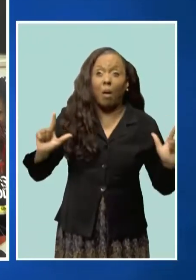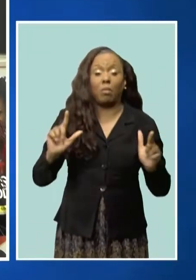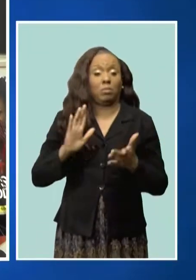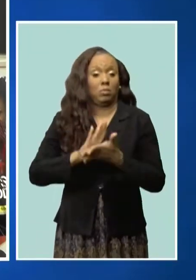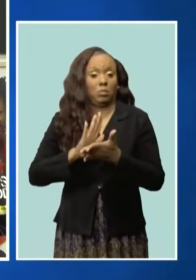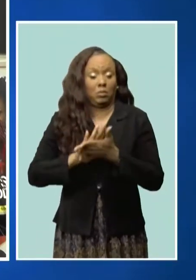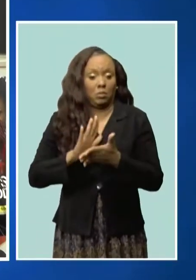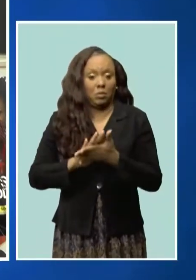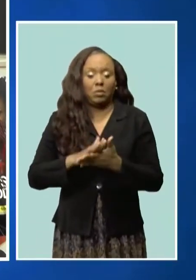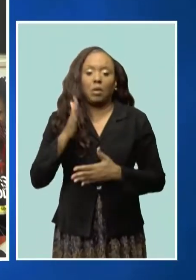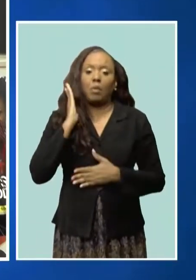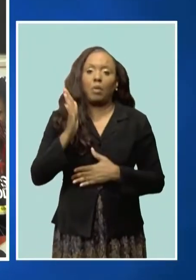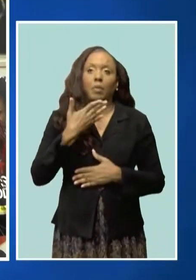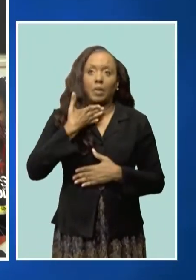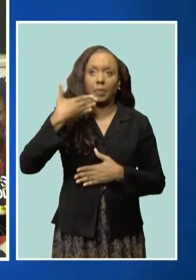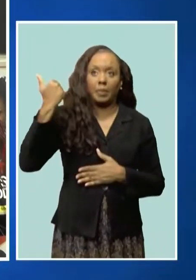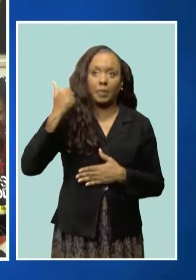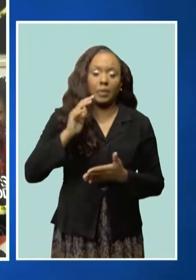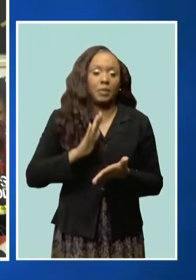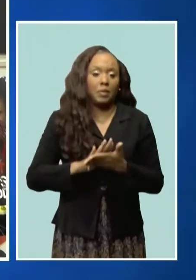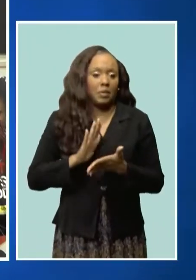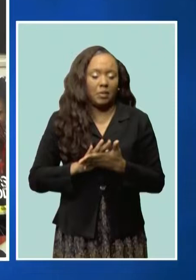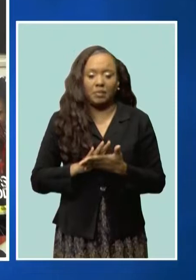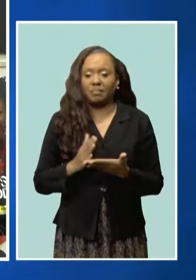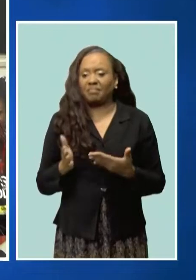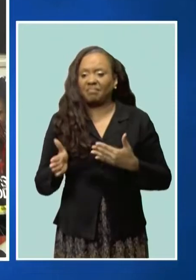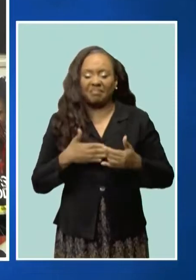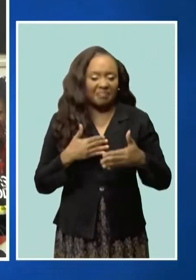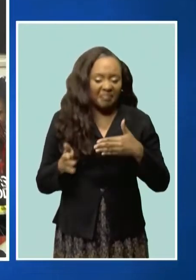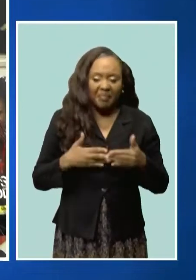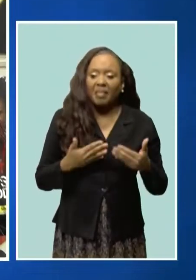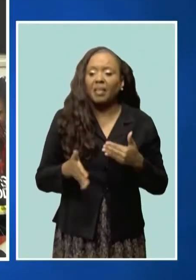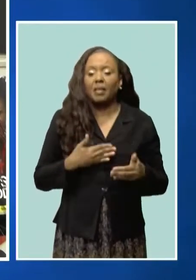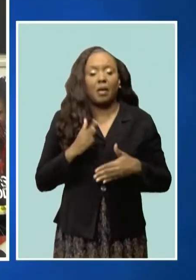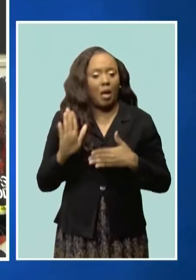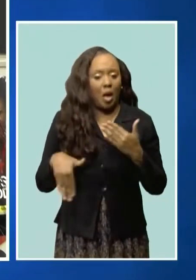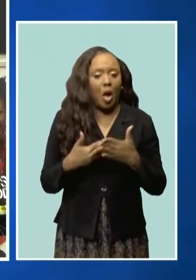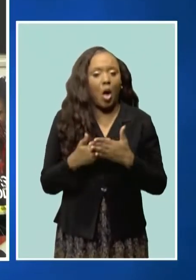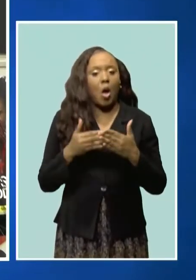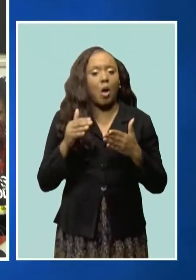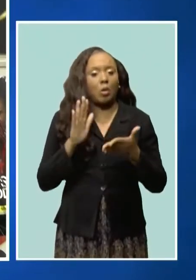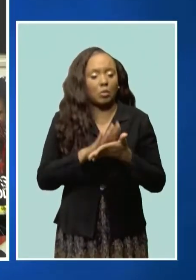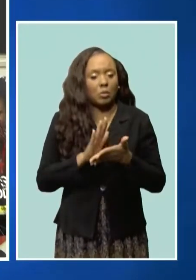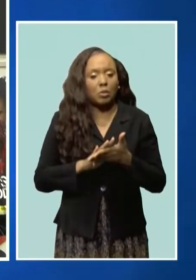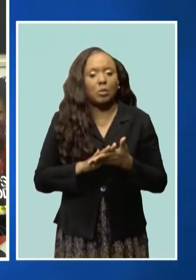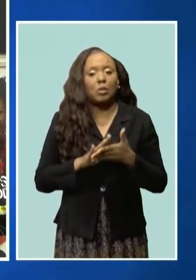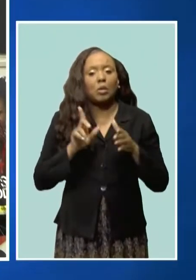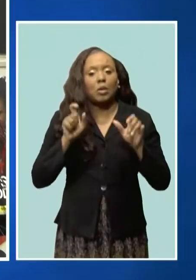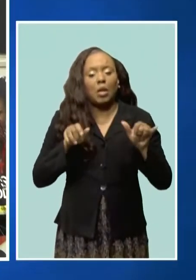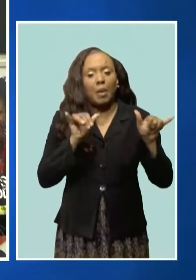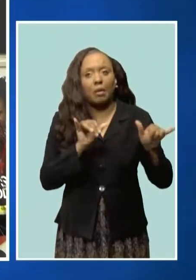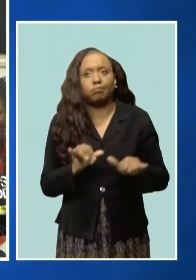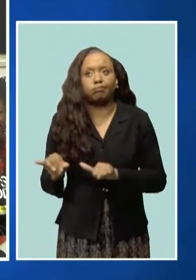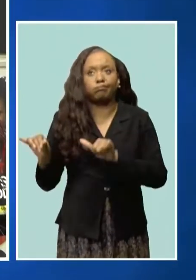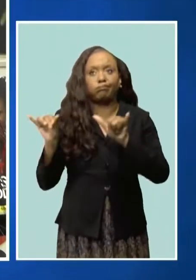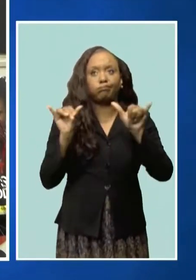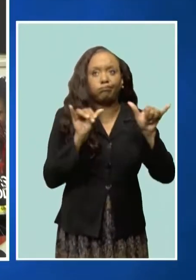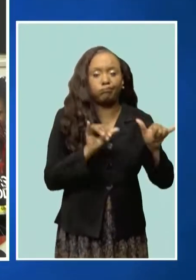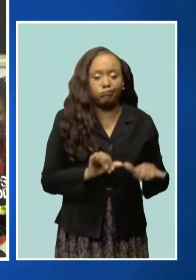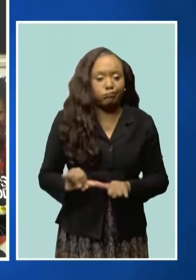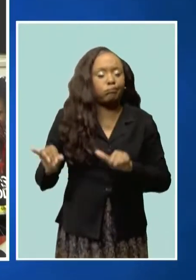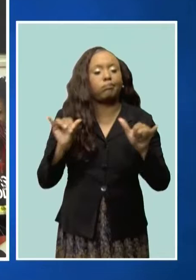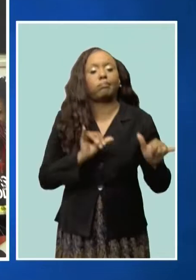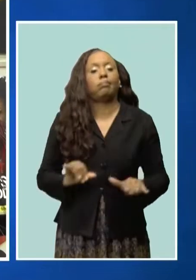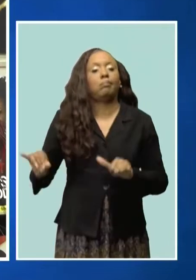will be the best school in whatever the area is that is the strength. Because if we do not